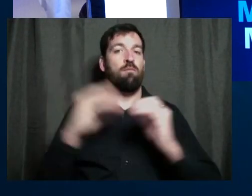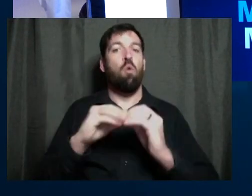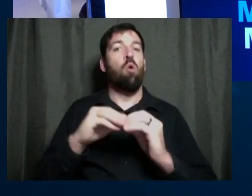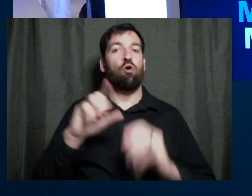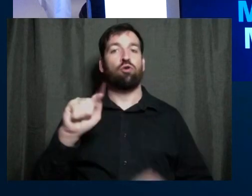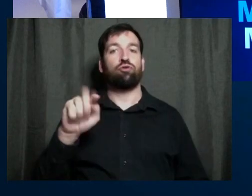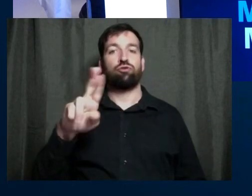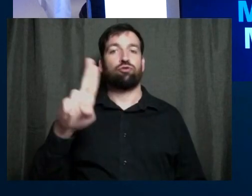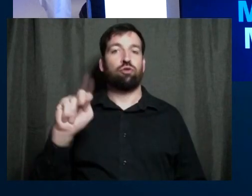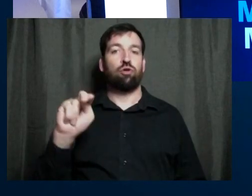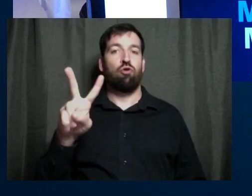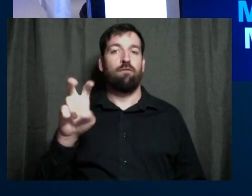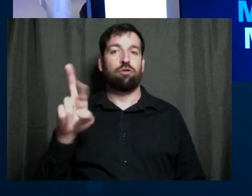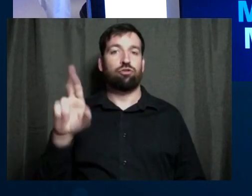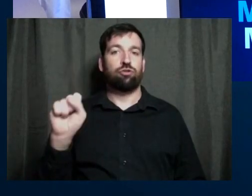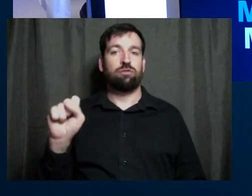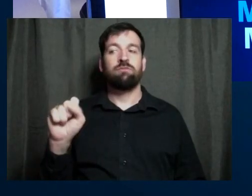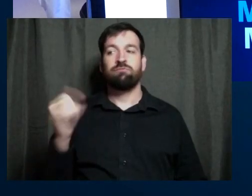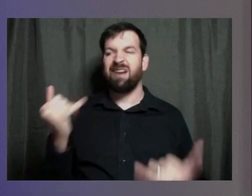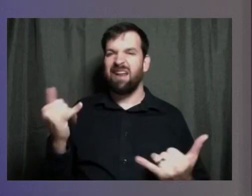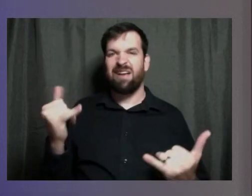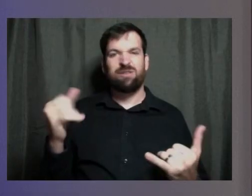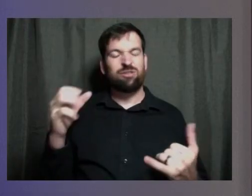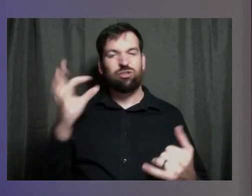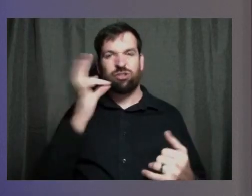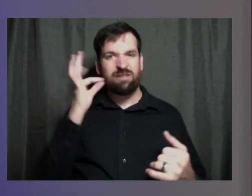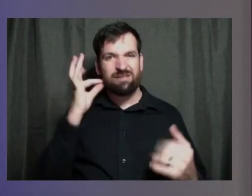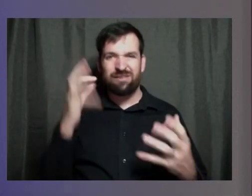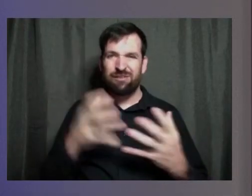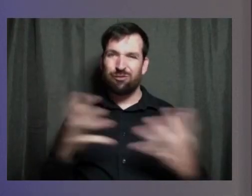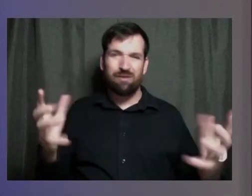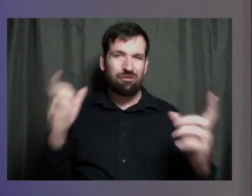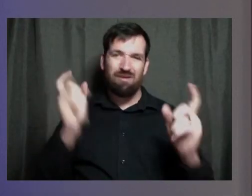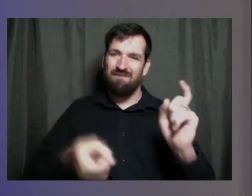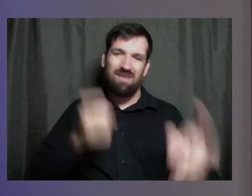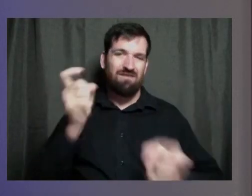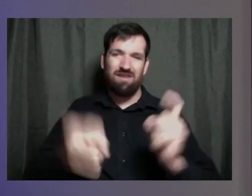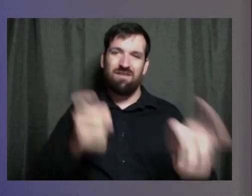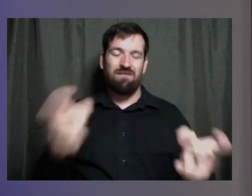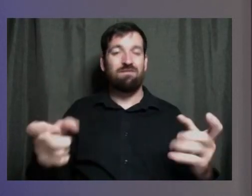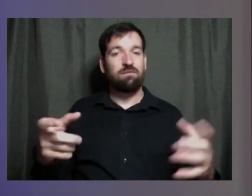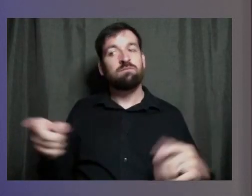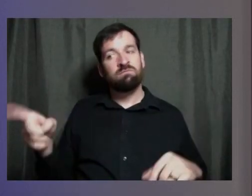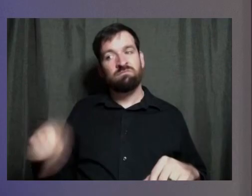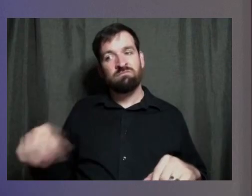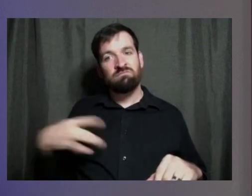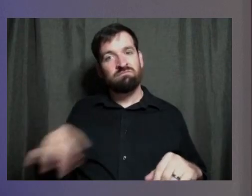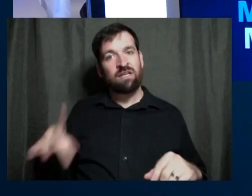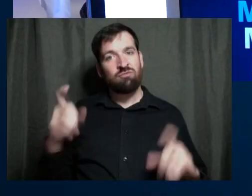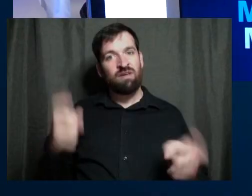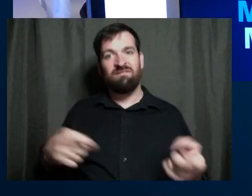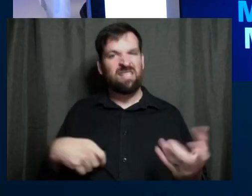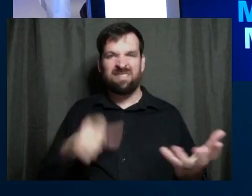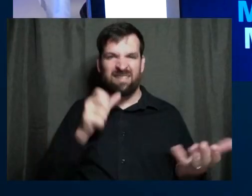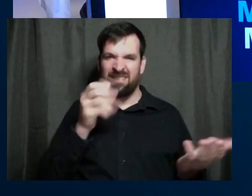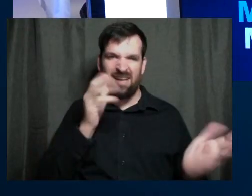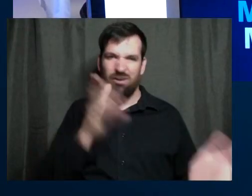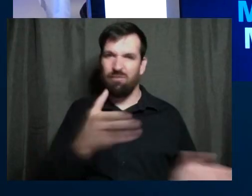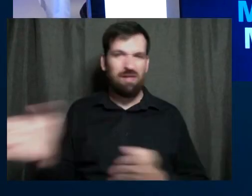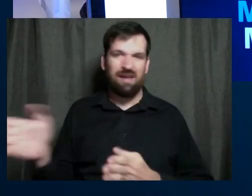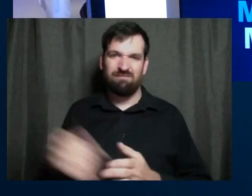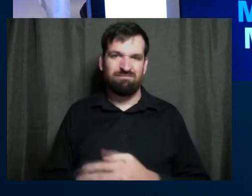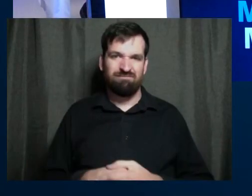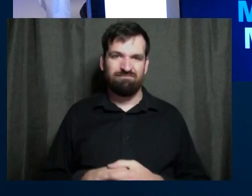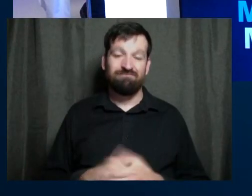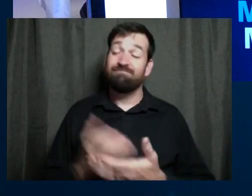Chiefs are a little too giving right now. They keep having these games where they give a lot, and I don't like the gives. That's not a good plan. No. All right.